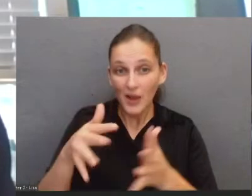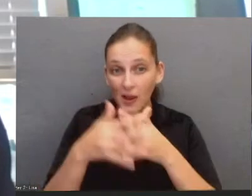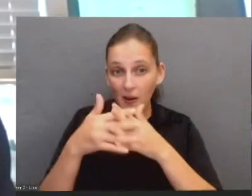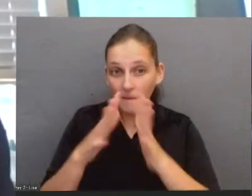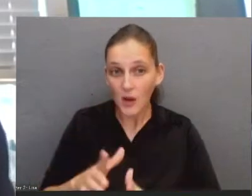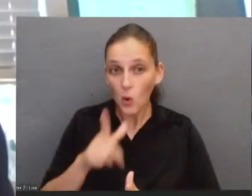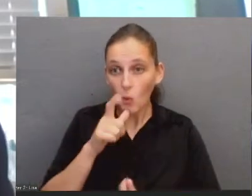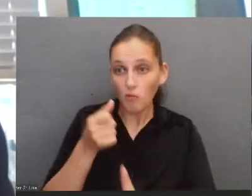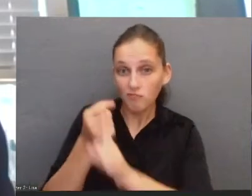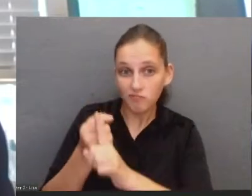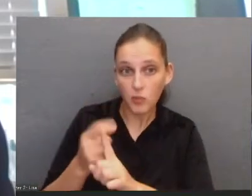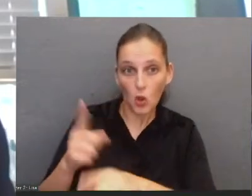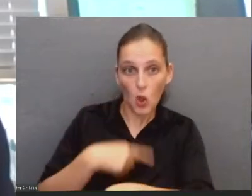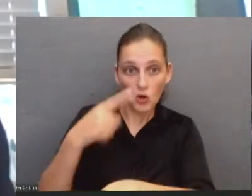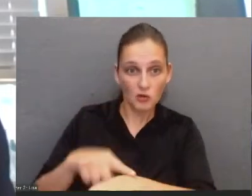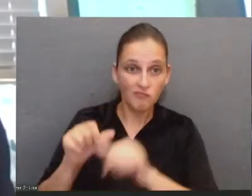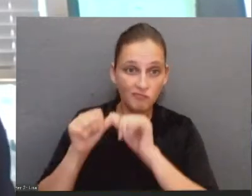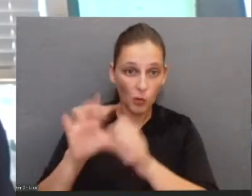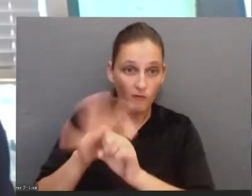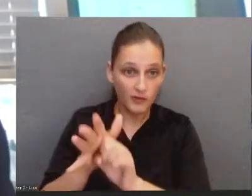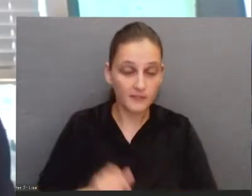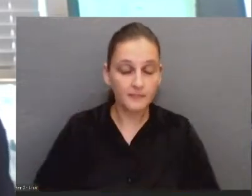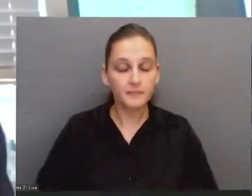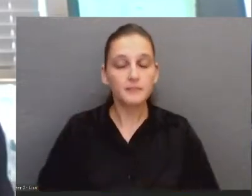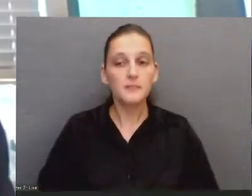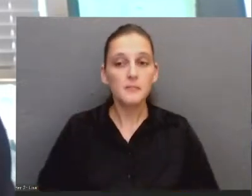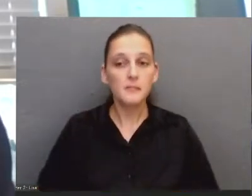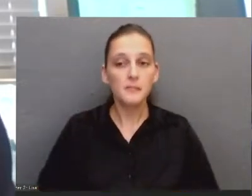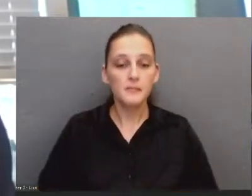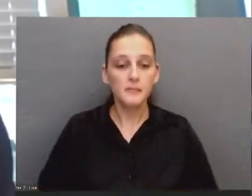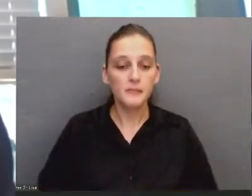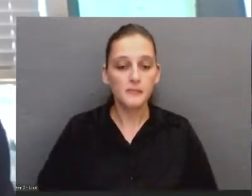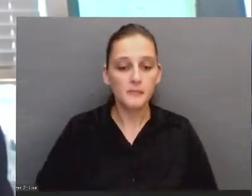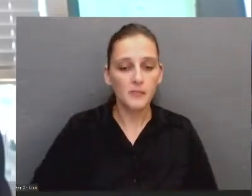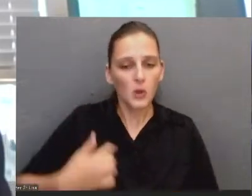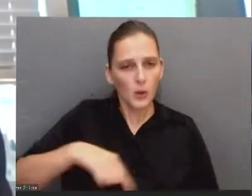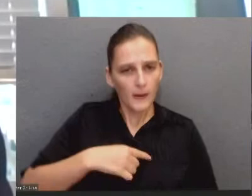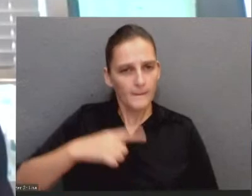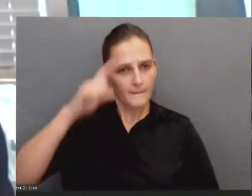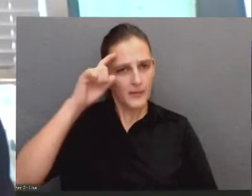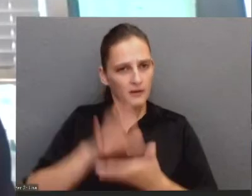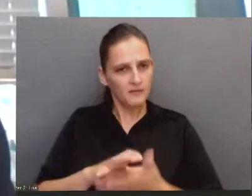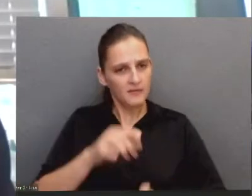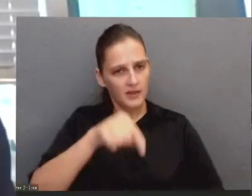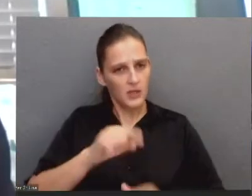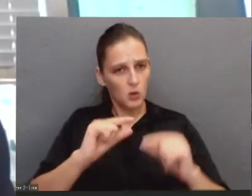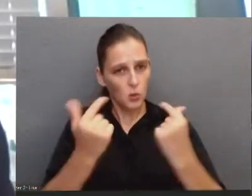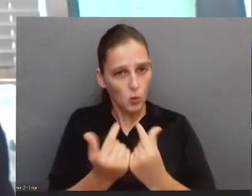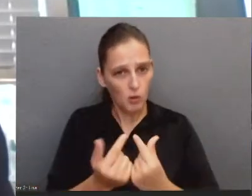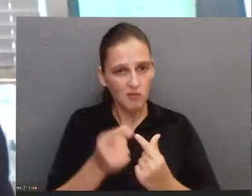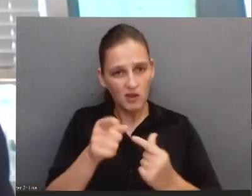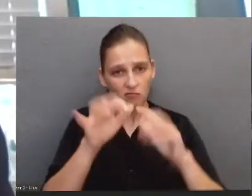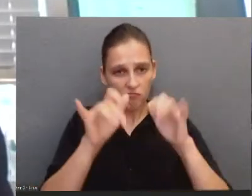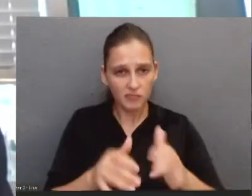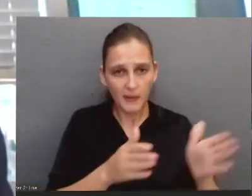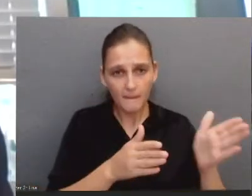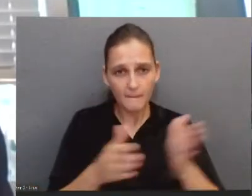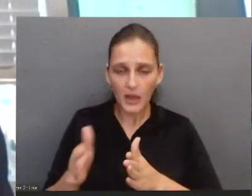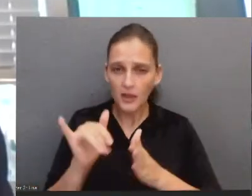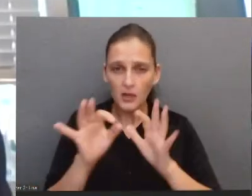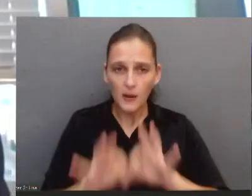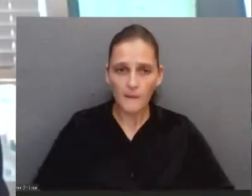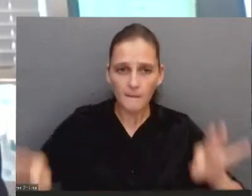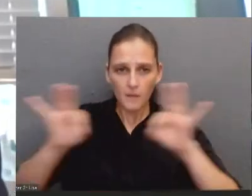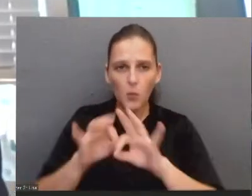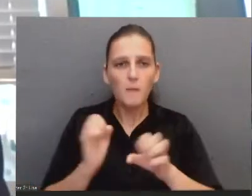COVID. We believe that this coordinated body and comprehensive plan is imperative to ensure that there are no gaps